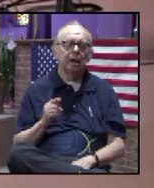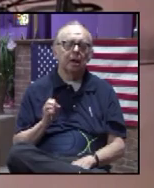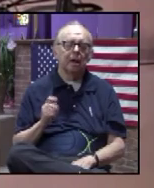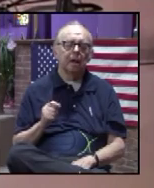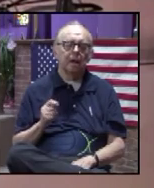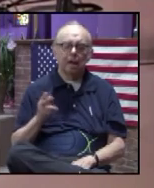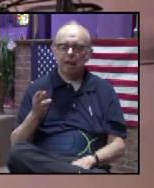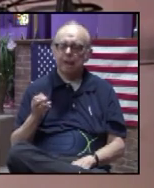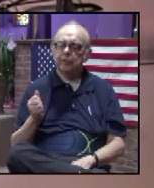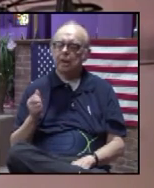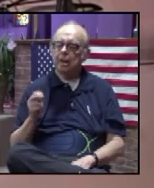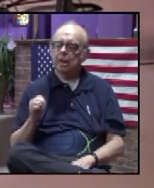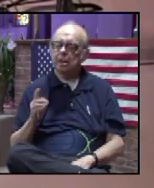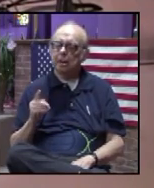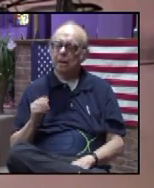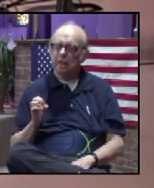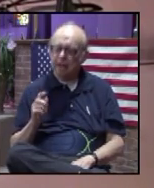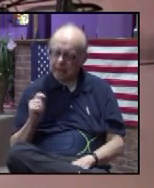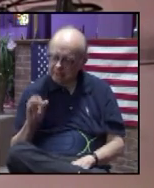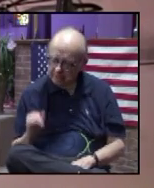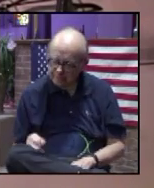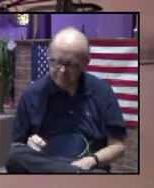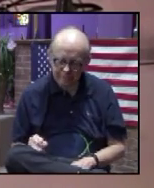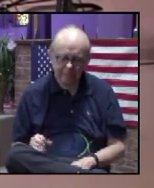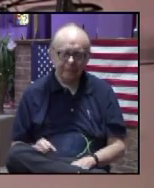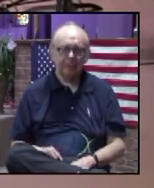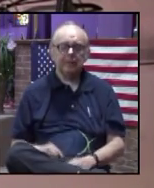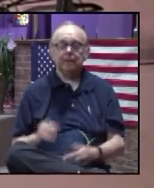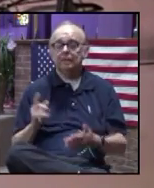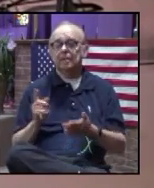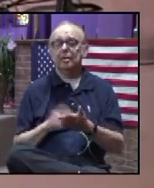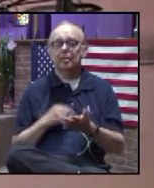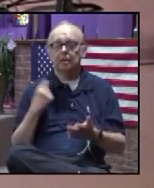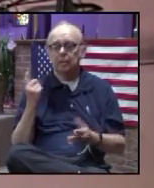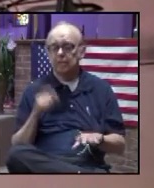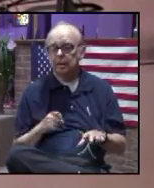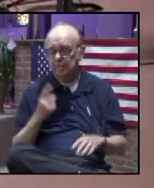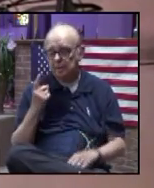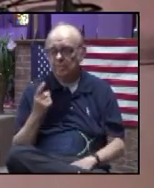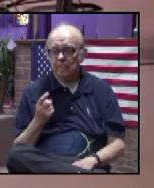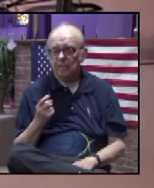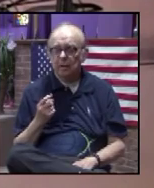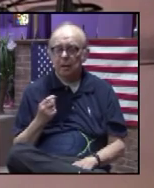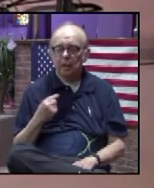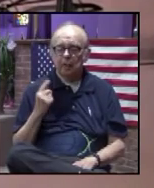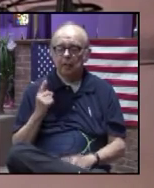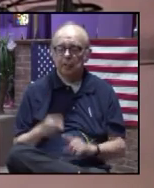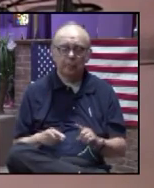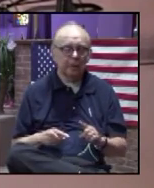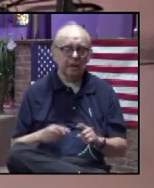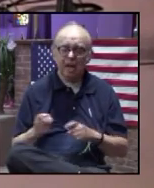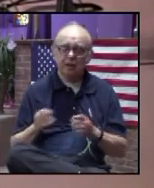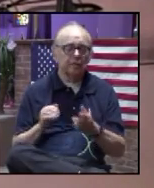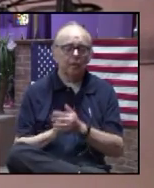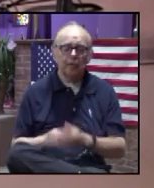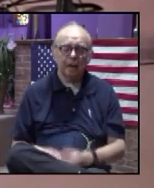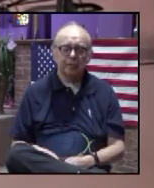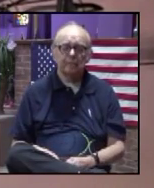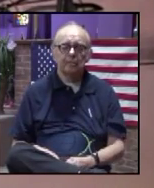up, handle it, handle it, handle it. And sometimes what we need to understand is we can't handle it.